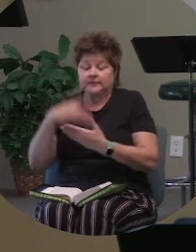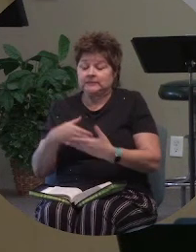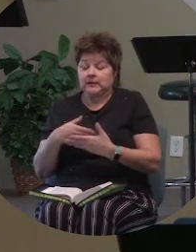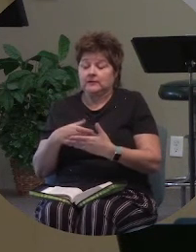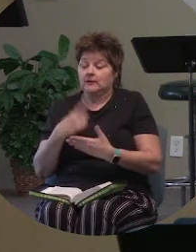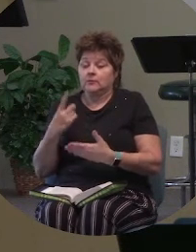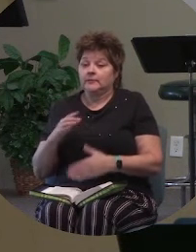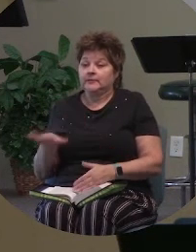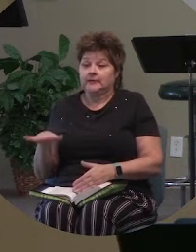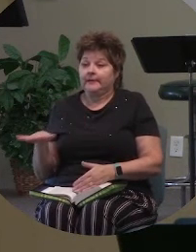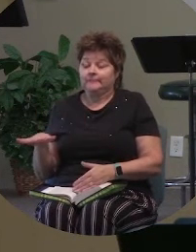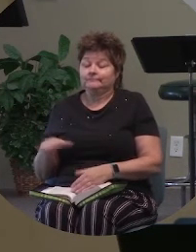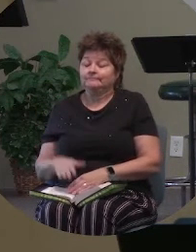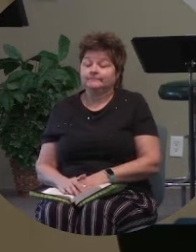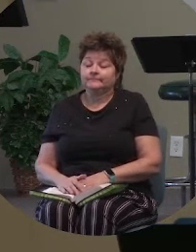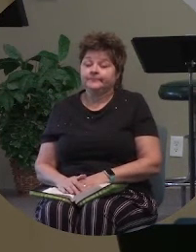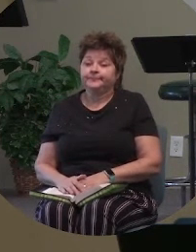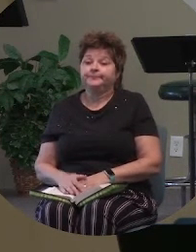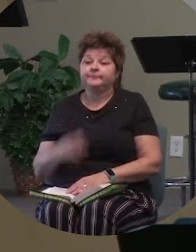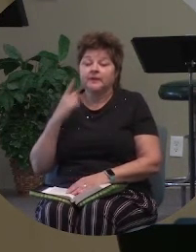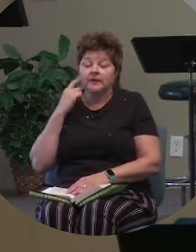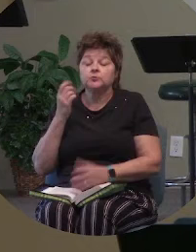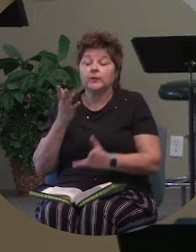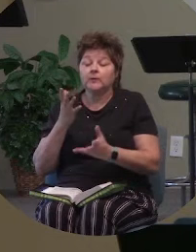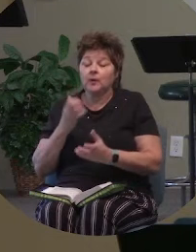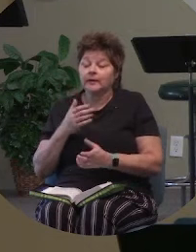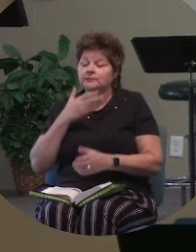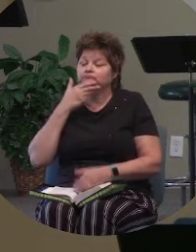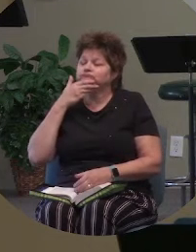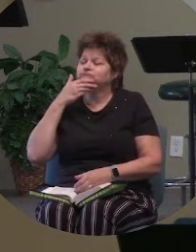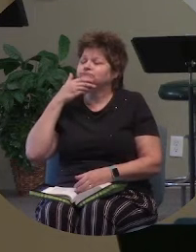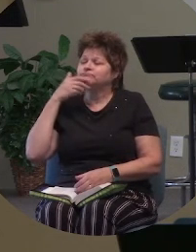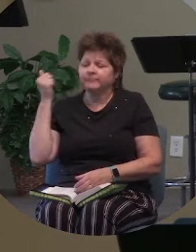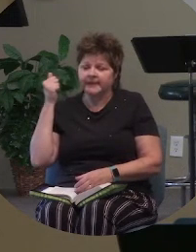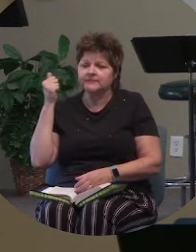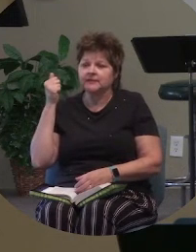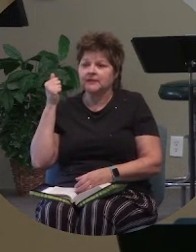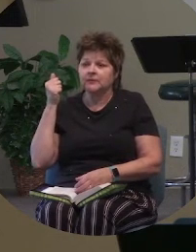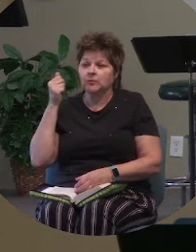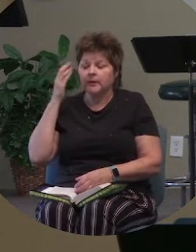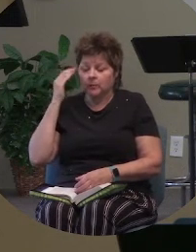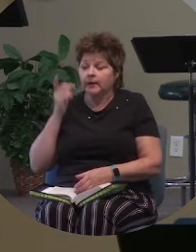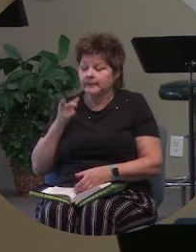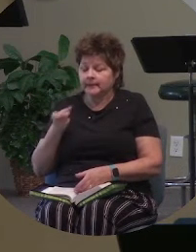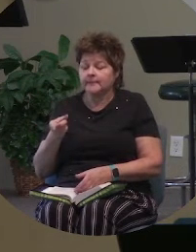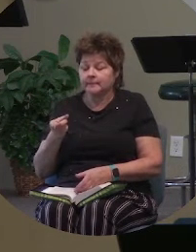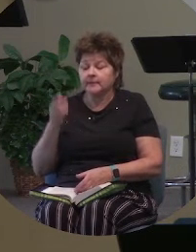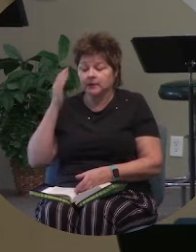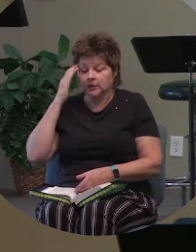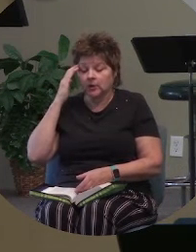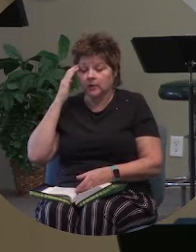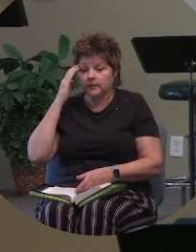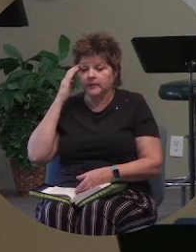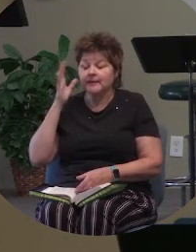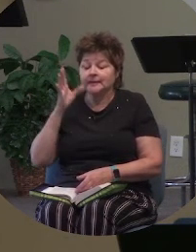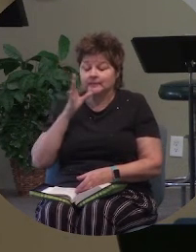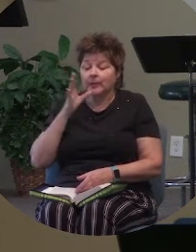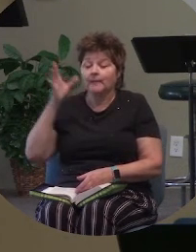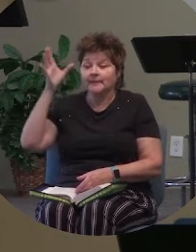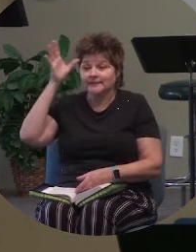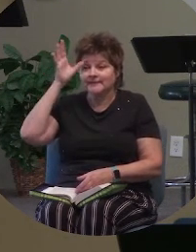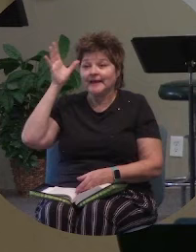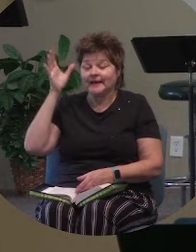child. Because we wanted the absolute best, and we wanted him to know that his mom and dad